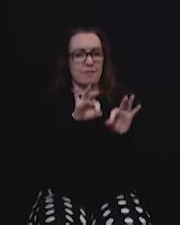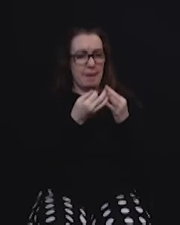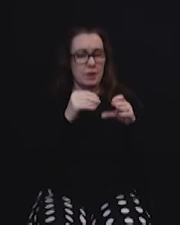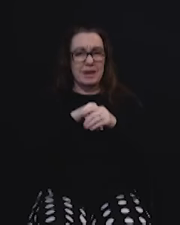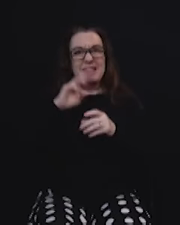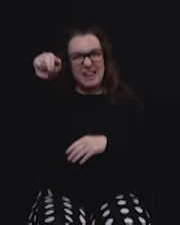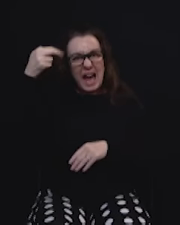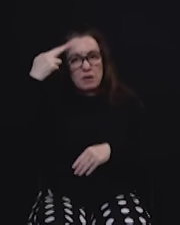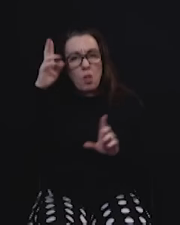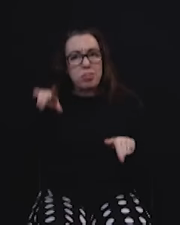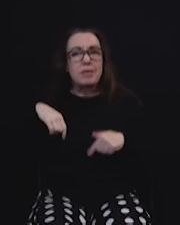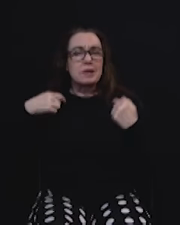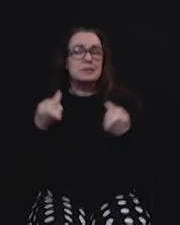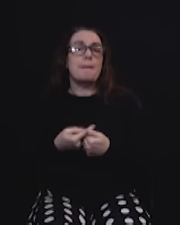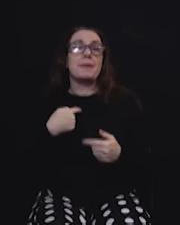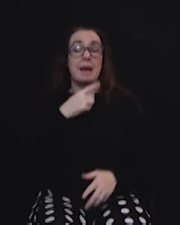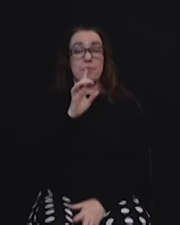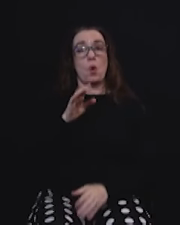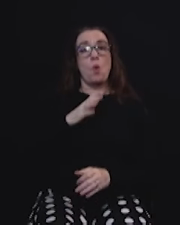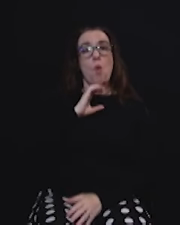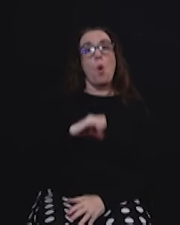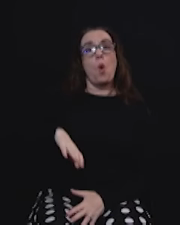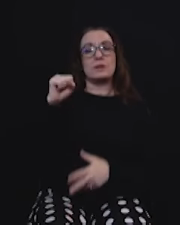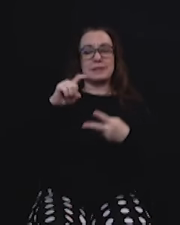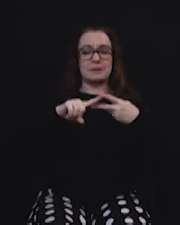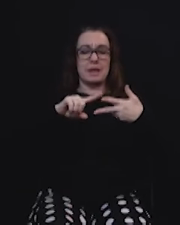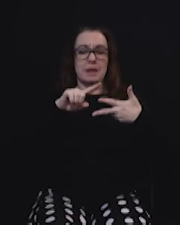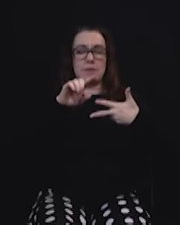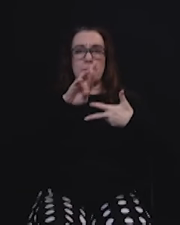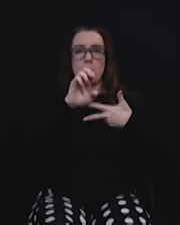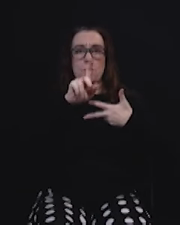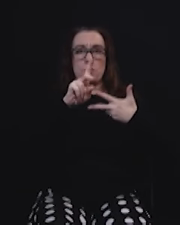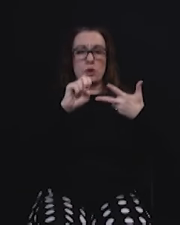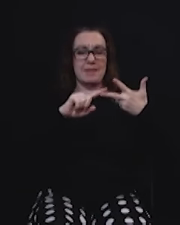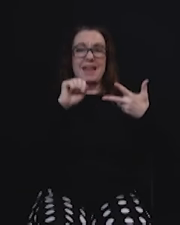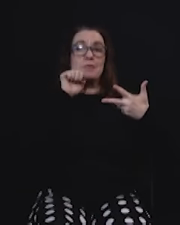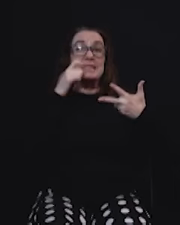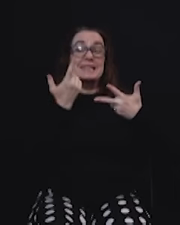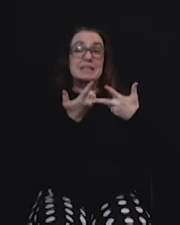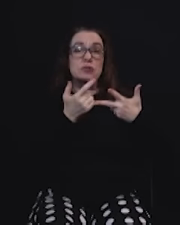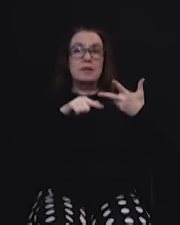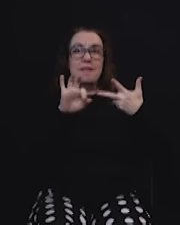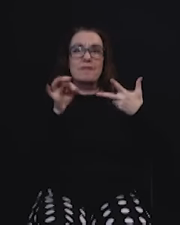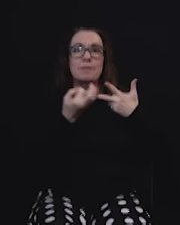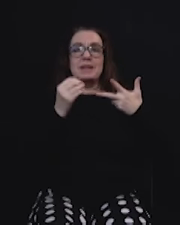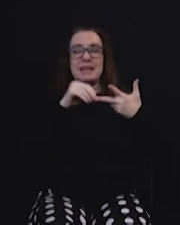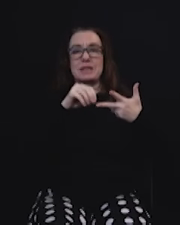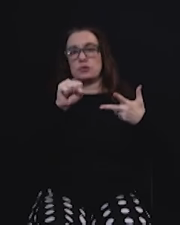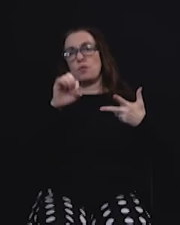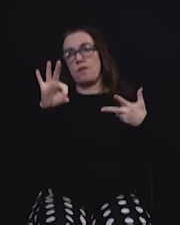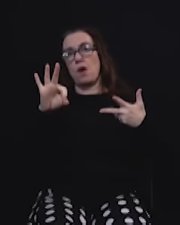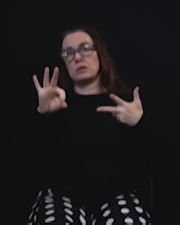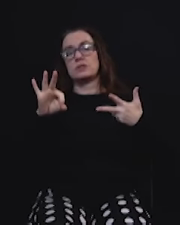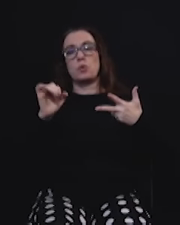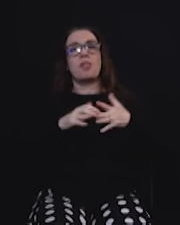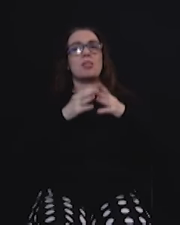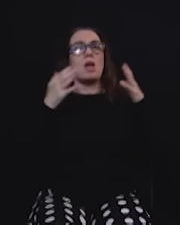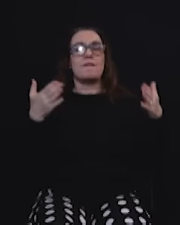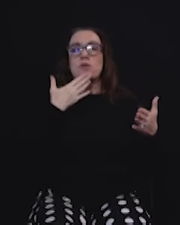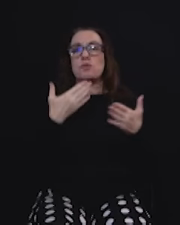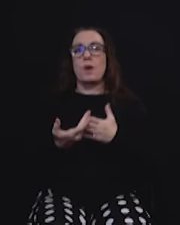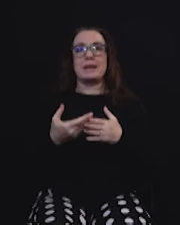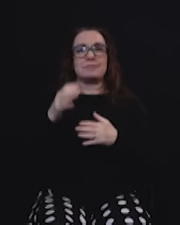been for a long time, but I'm the oldest, Brooke's the next youngest, and then our baby sister, she and her family live in Sioux Falls too. So it was lots of great